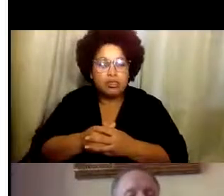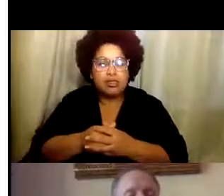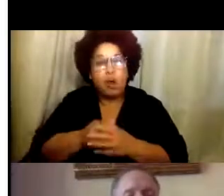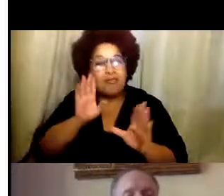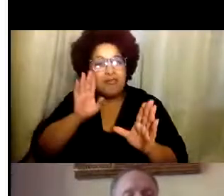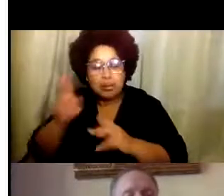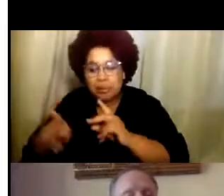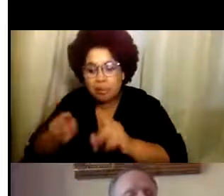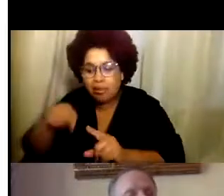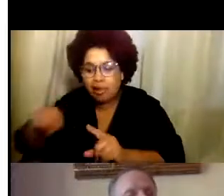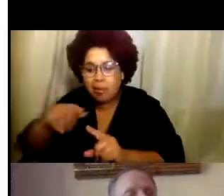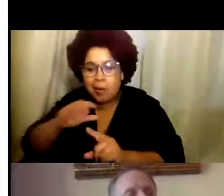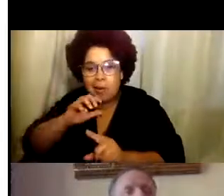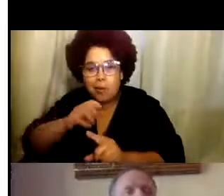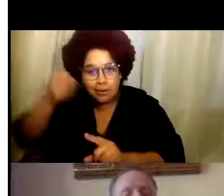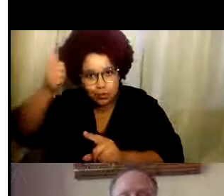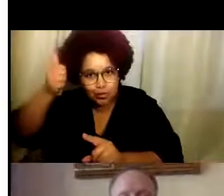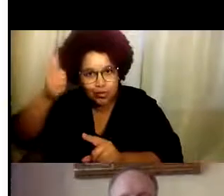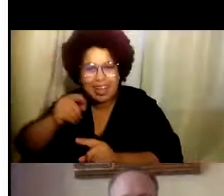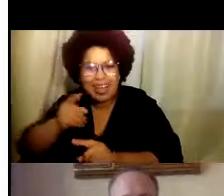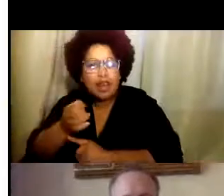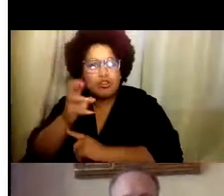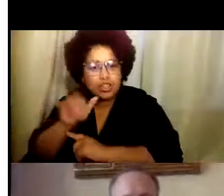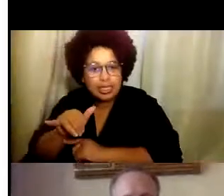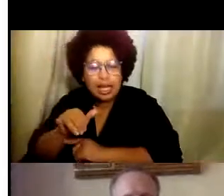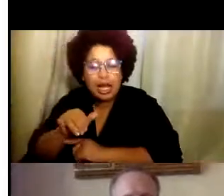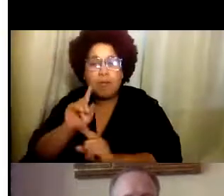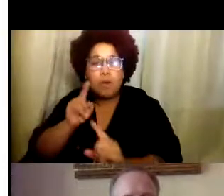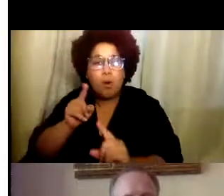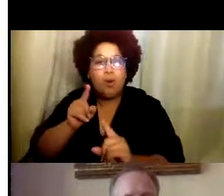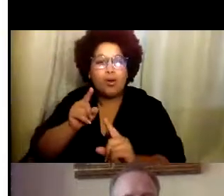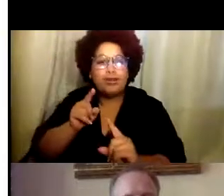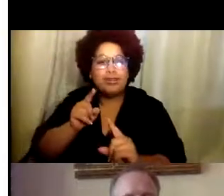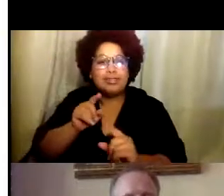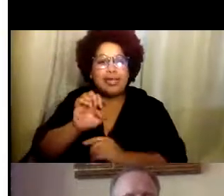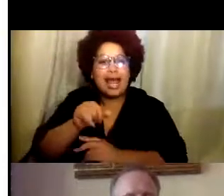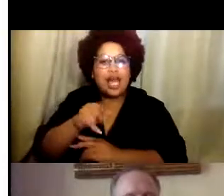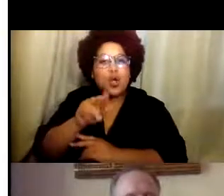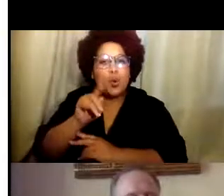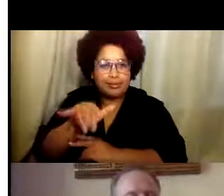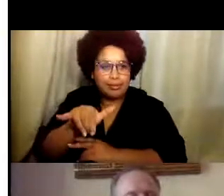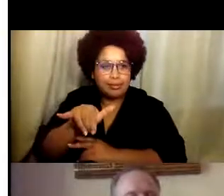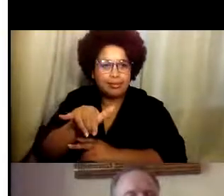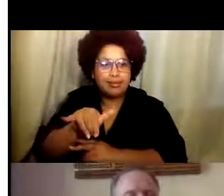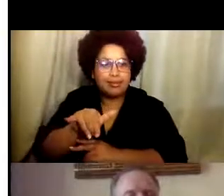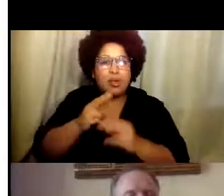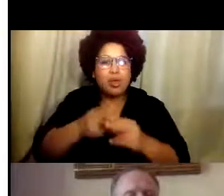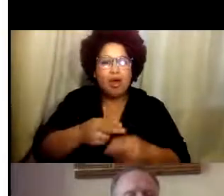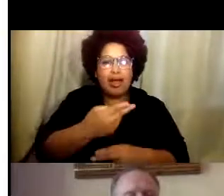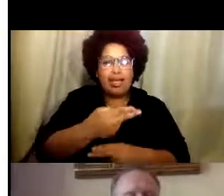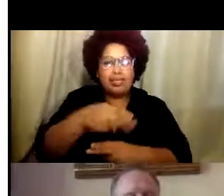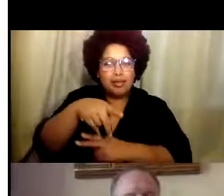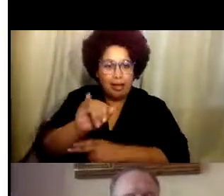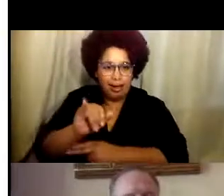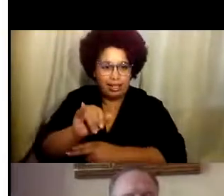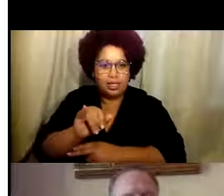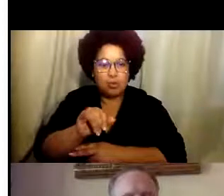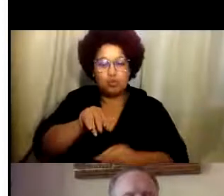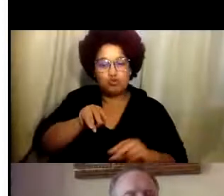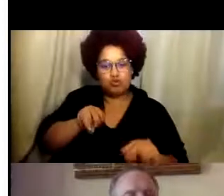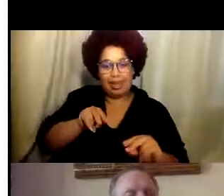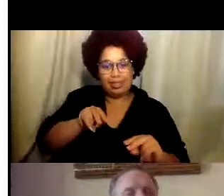elderly, and a focus on equity. And so this is the Healthy Places Index. We are